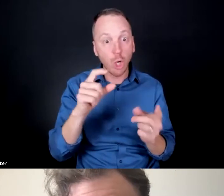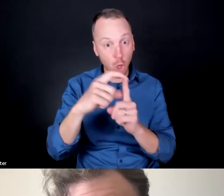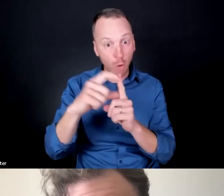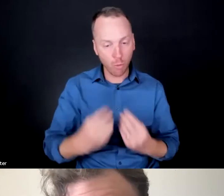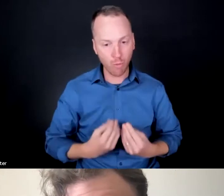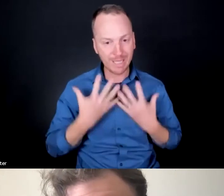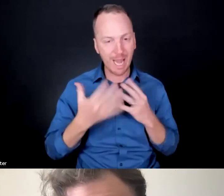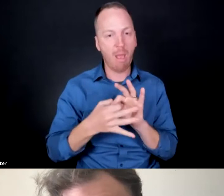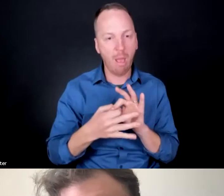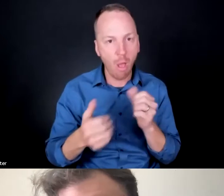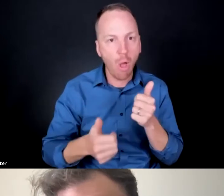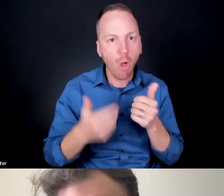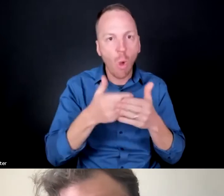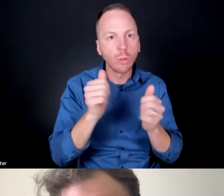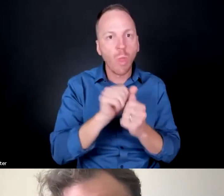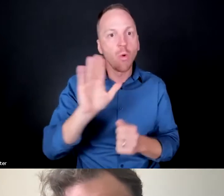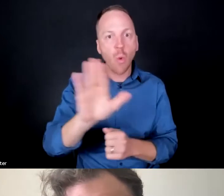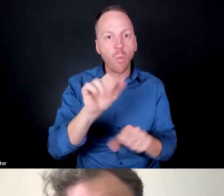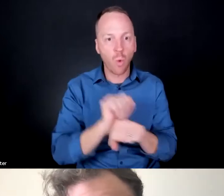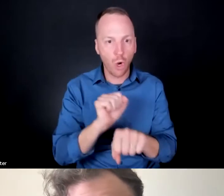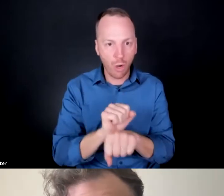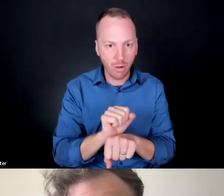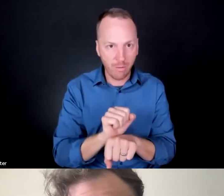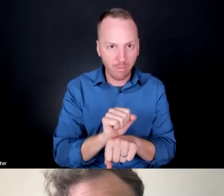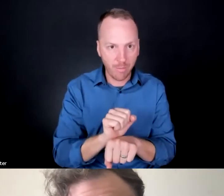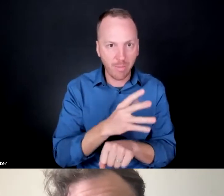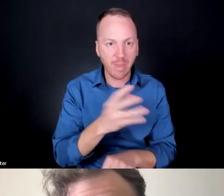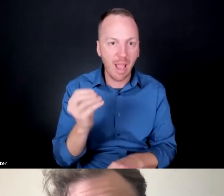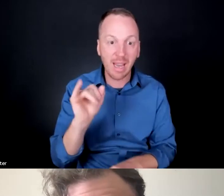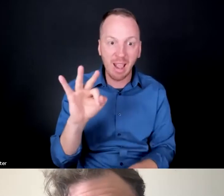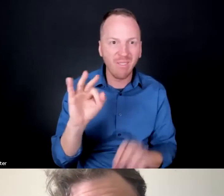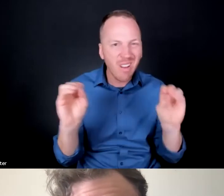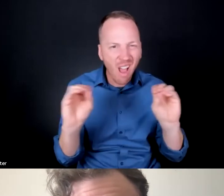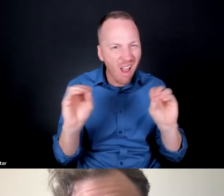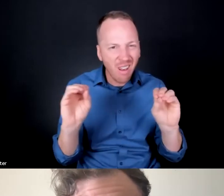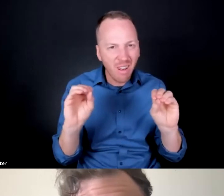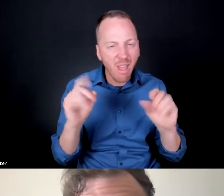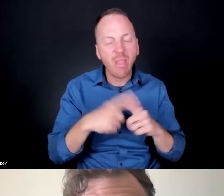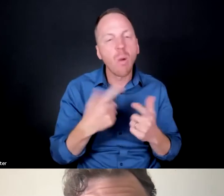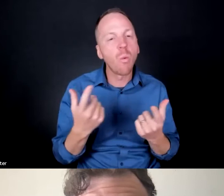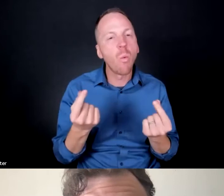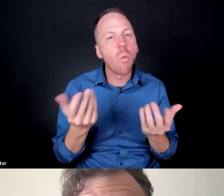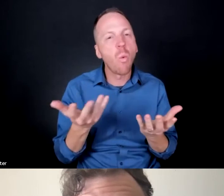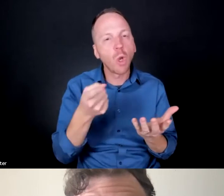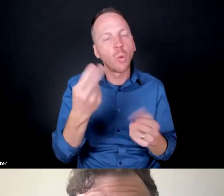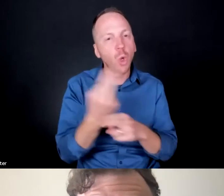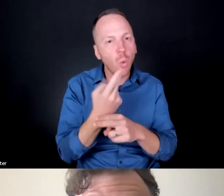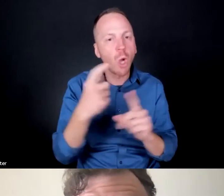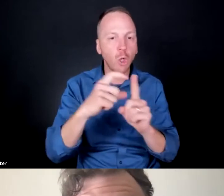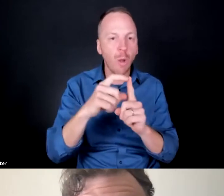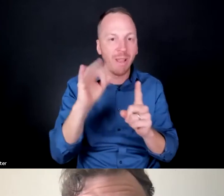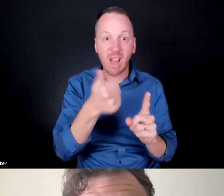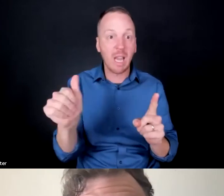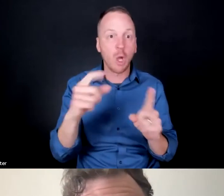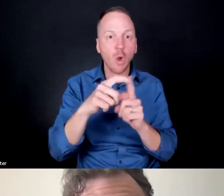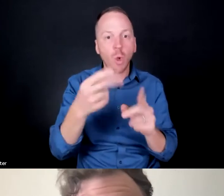most closely with the work that you do. And if none of them, then what do you use, if anything,